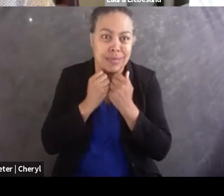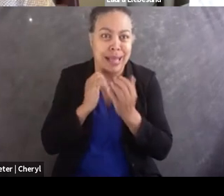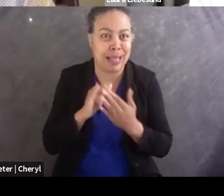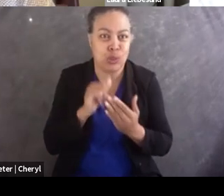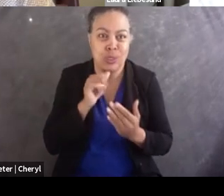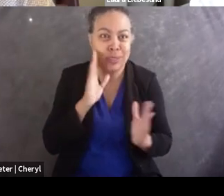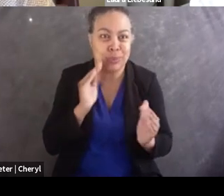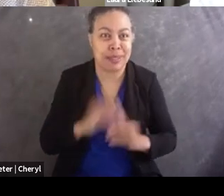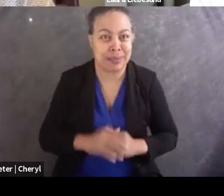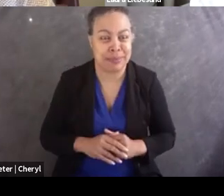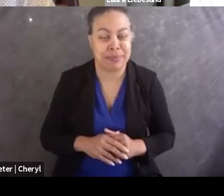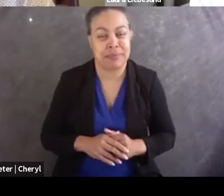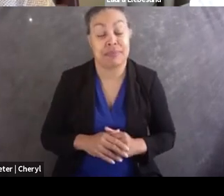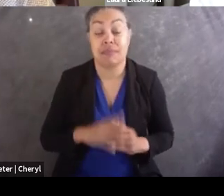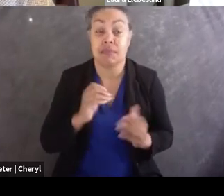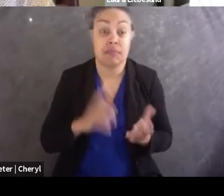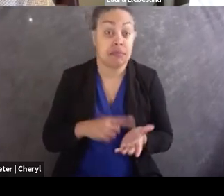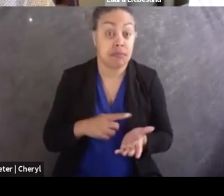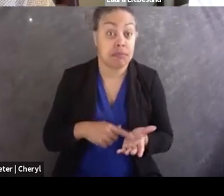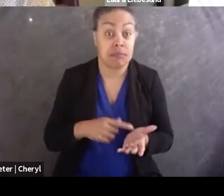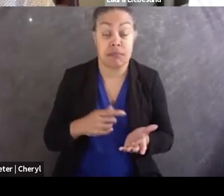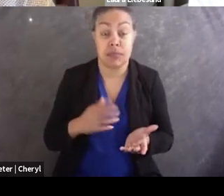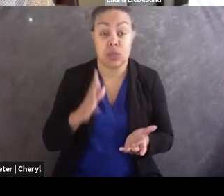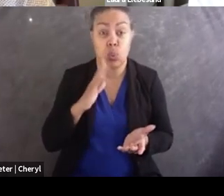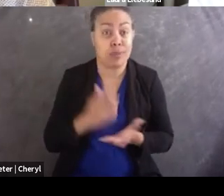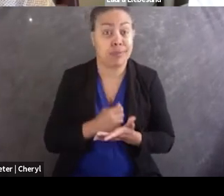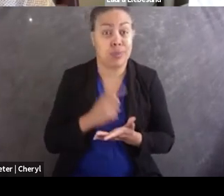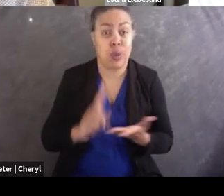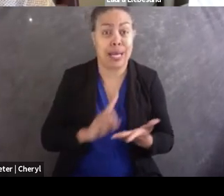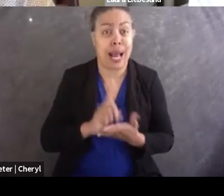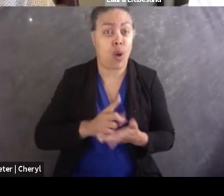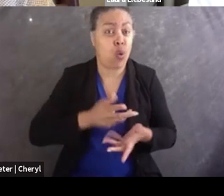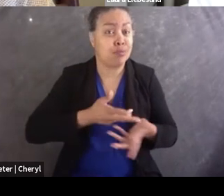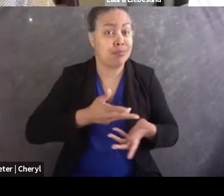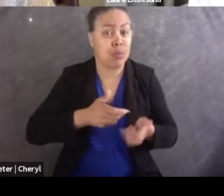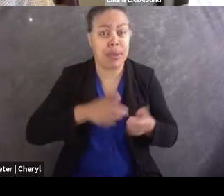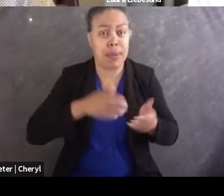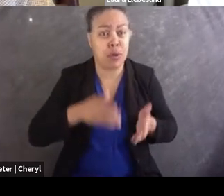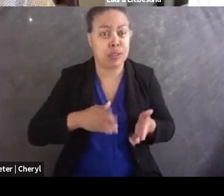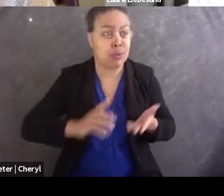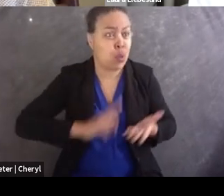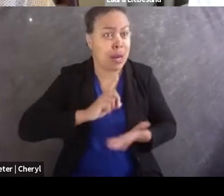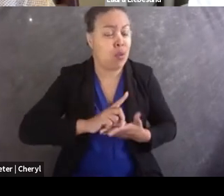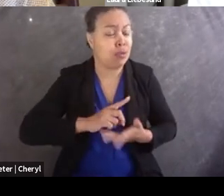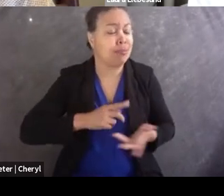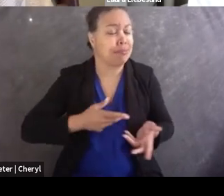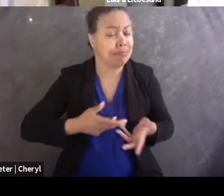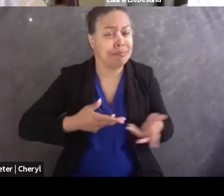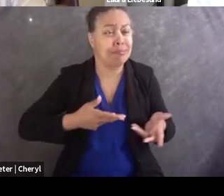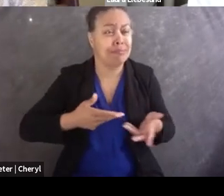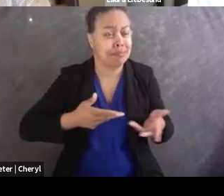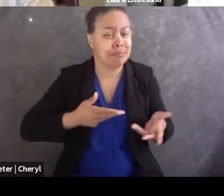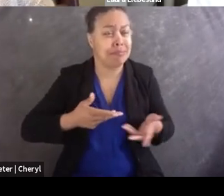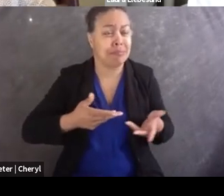And also, you know, sometimes, you know, you can spend an hour, you know, talking to an interview subject, and it's just, you know, a minute or